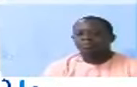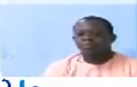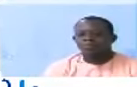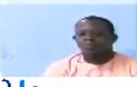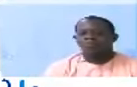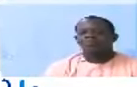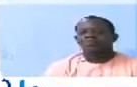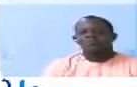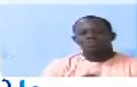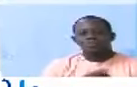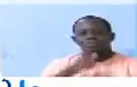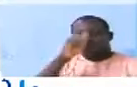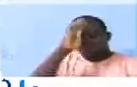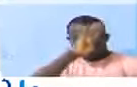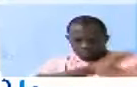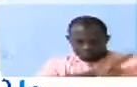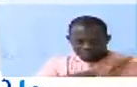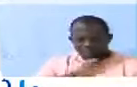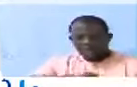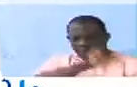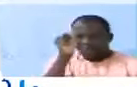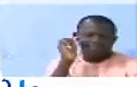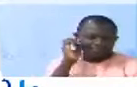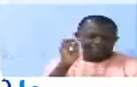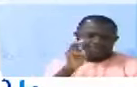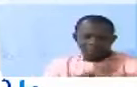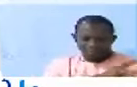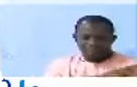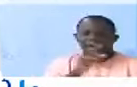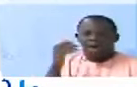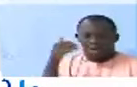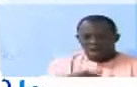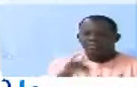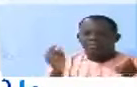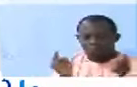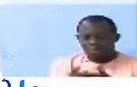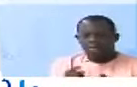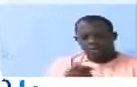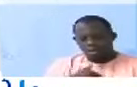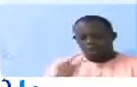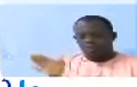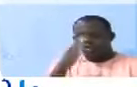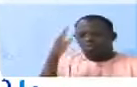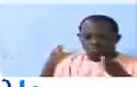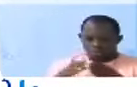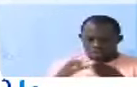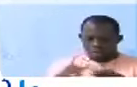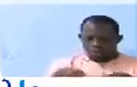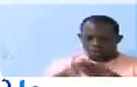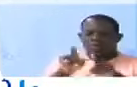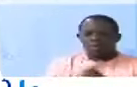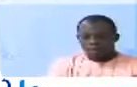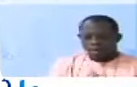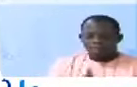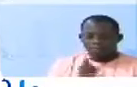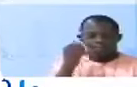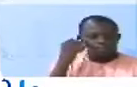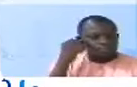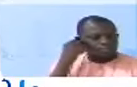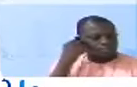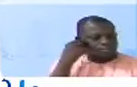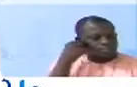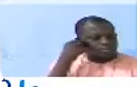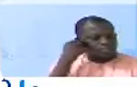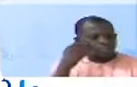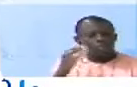My brother and sister came and I left and went along with them. When we